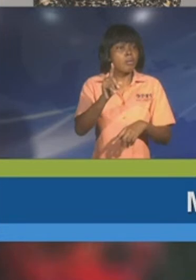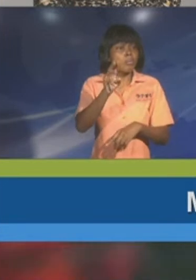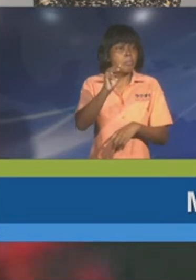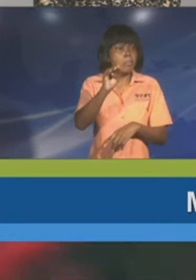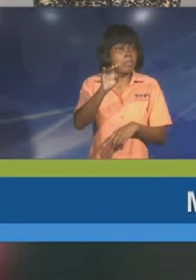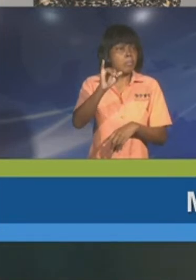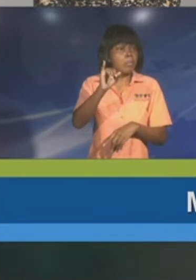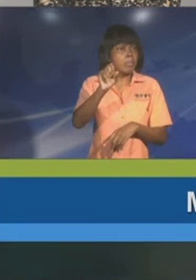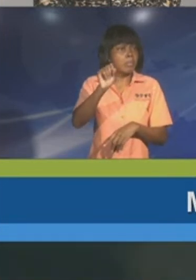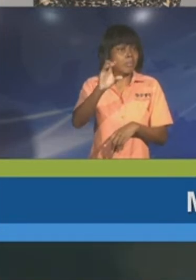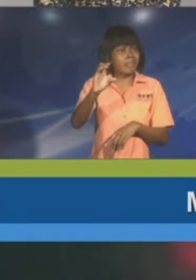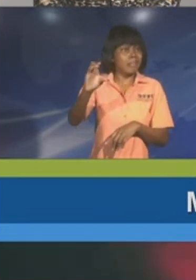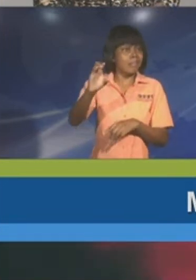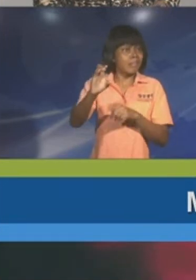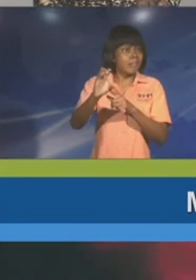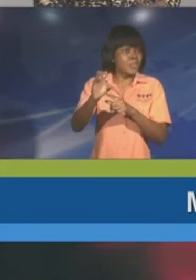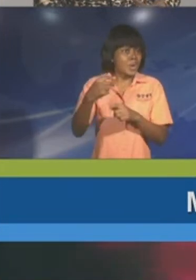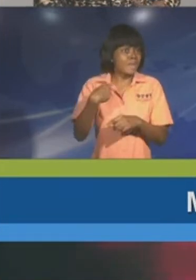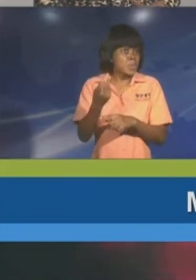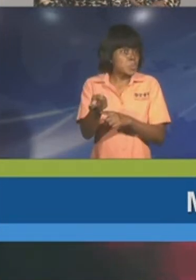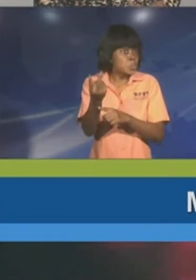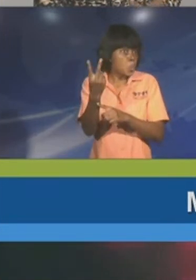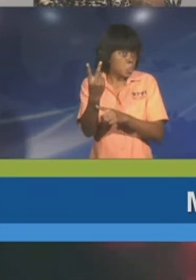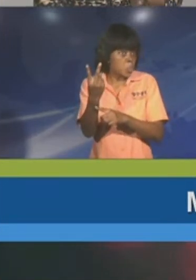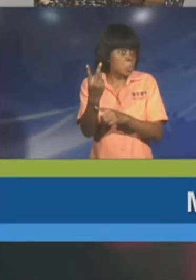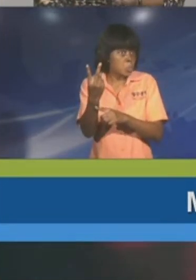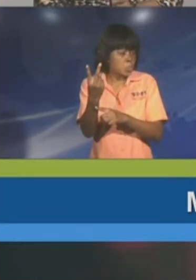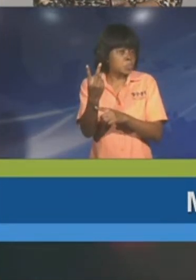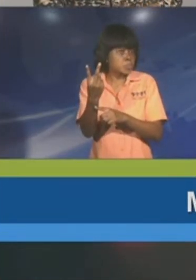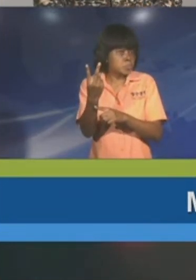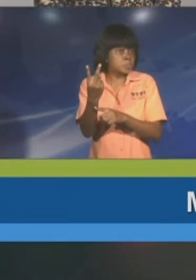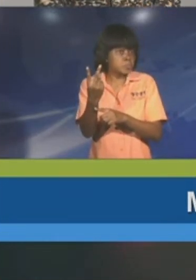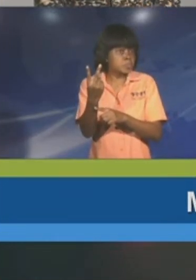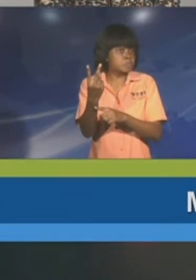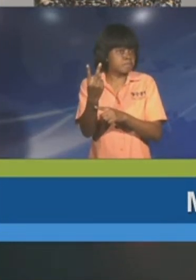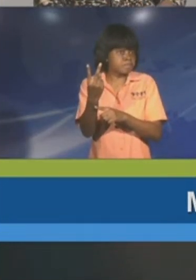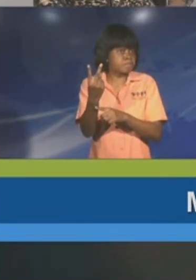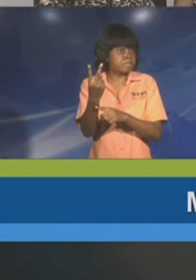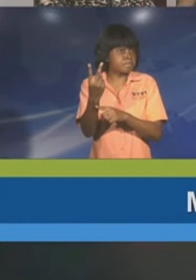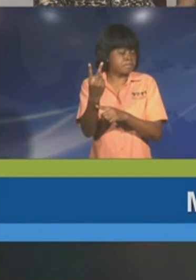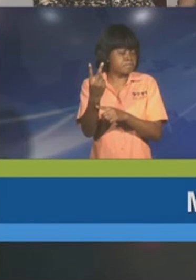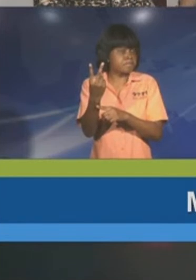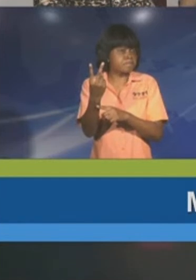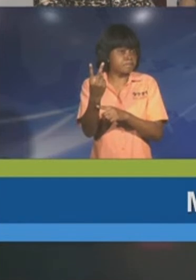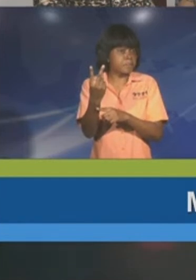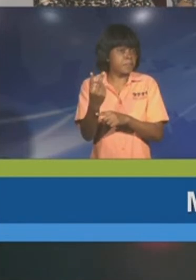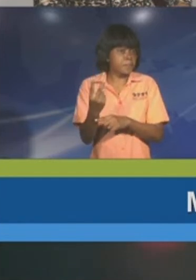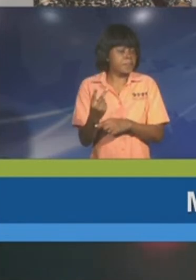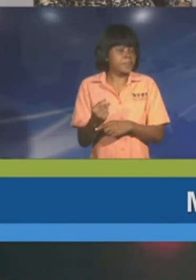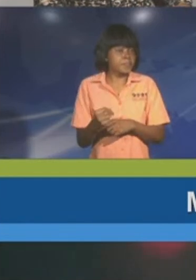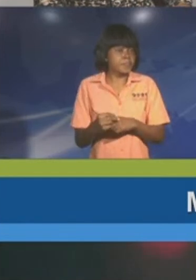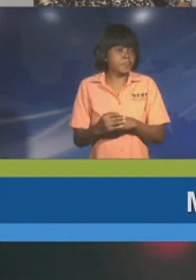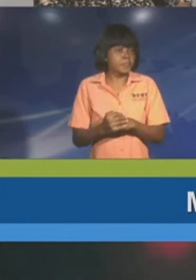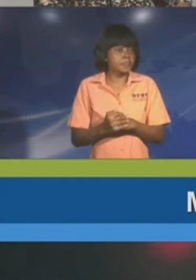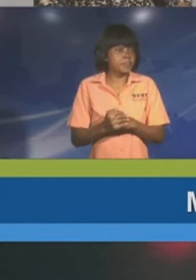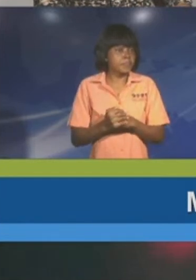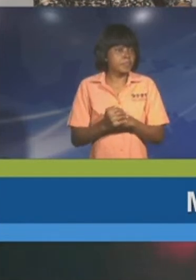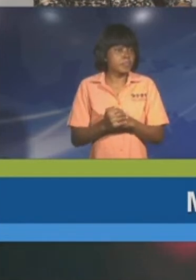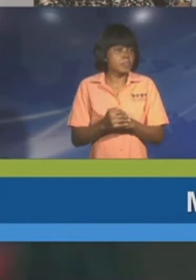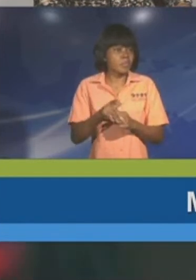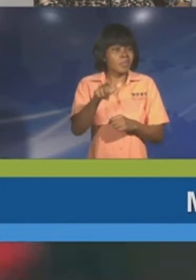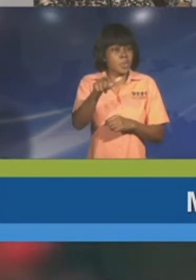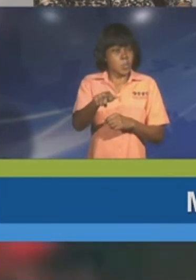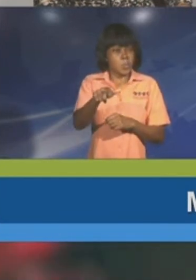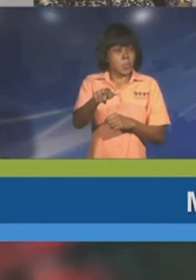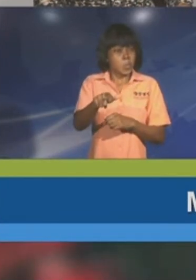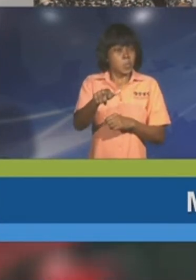in February of this year. So we had 76 then and only 2 Miss-C cases. So that's pretty low. In terms